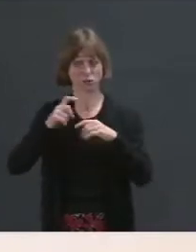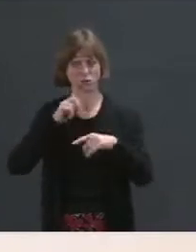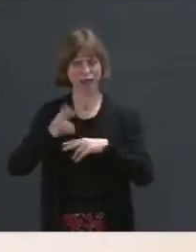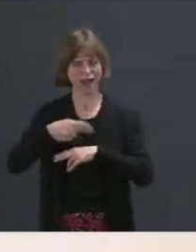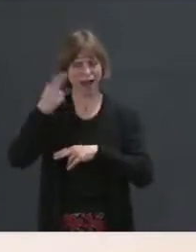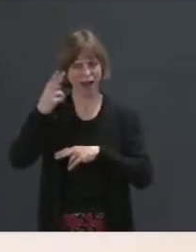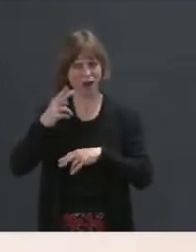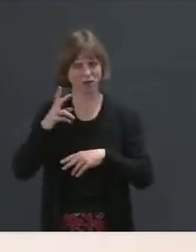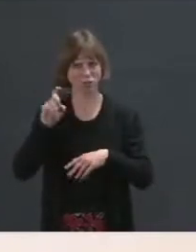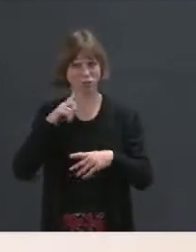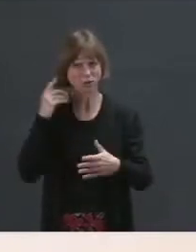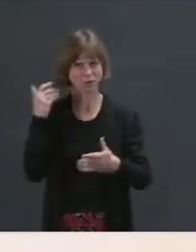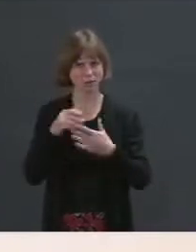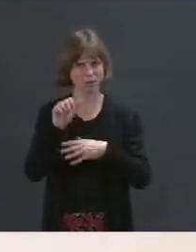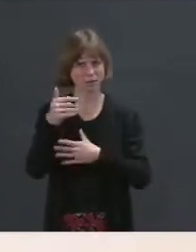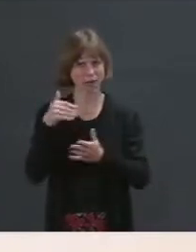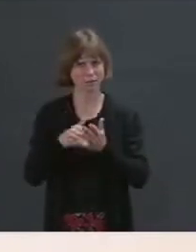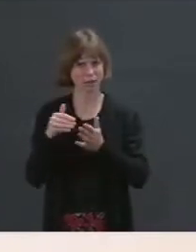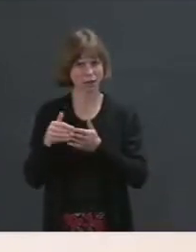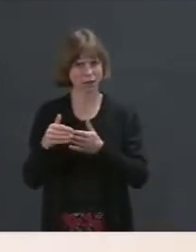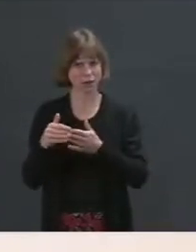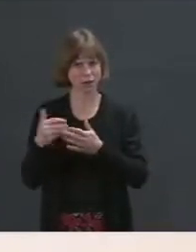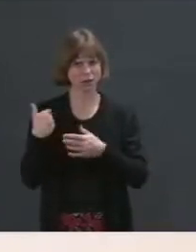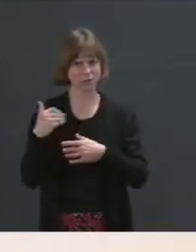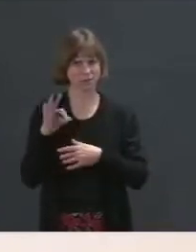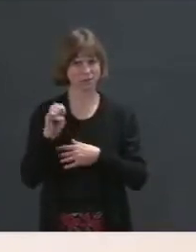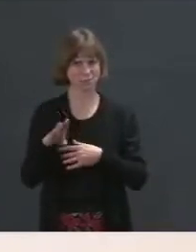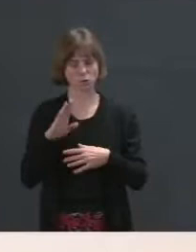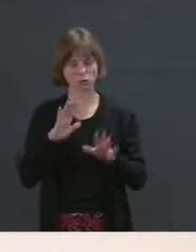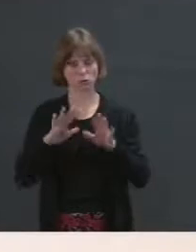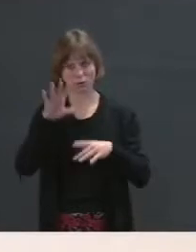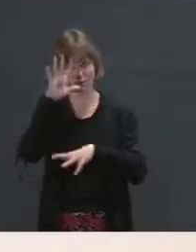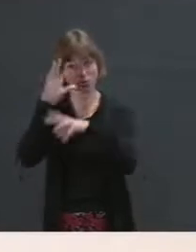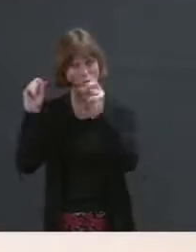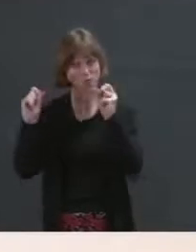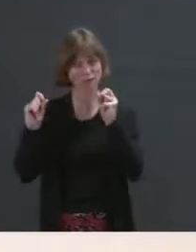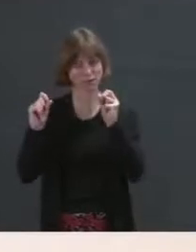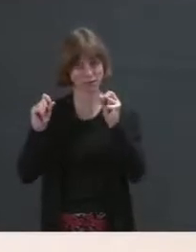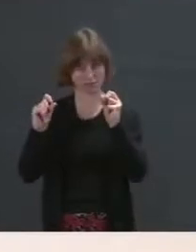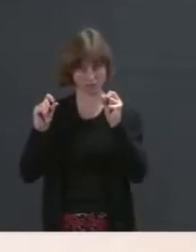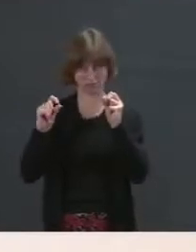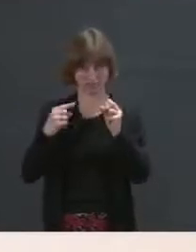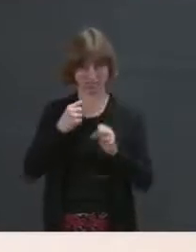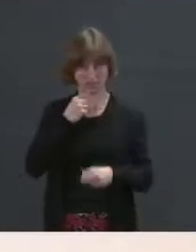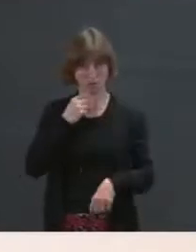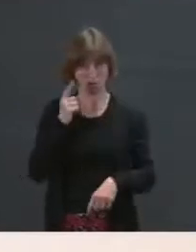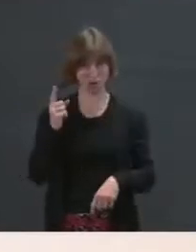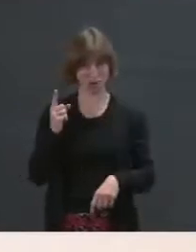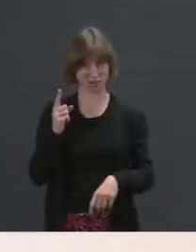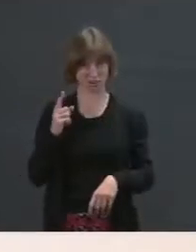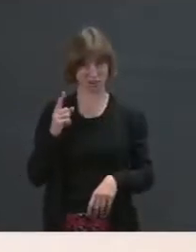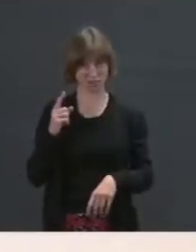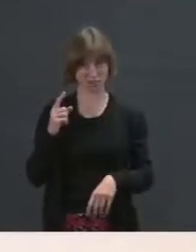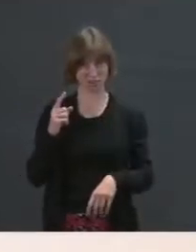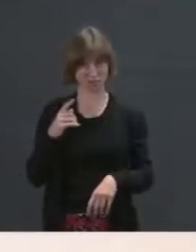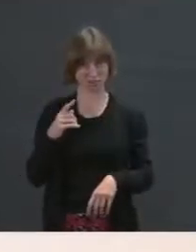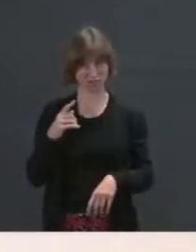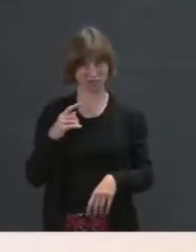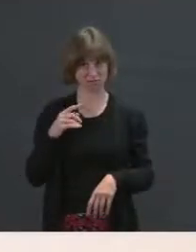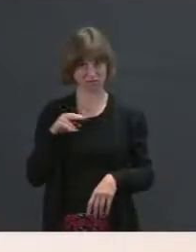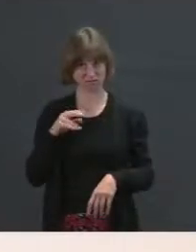10 million, I believe, in February. So is President Biden disappointed that Johnson & Johnson is not going to